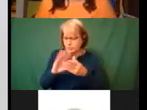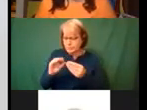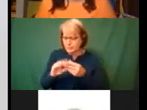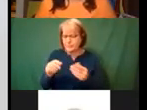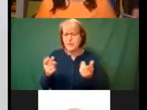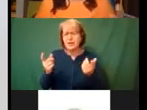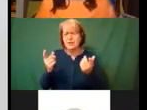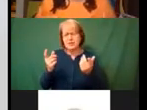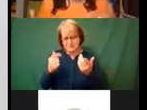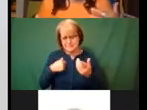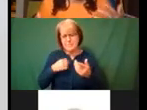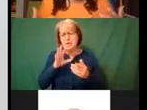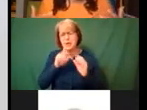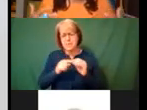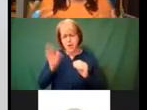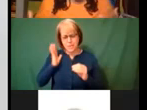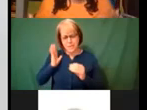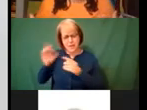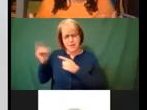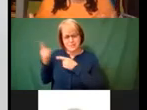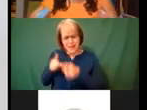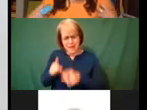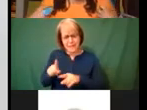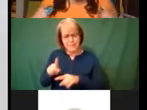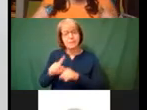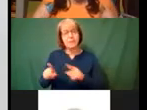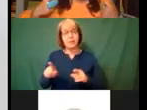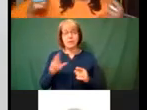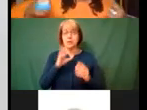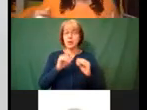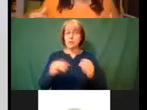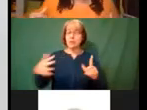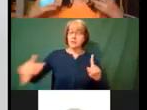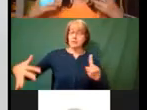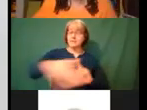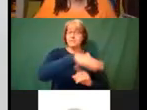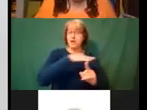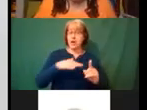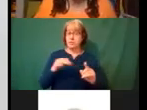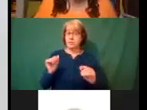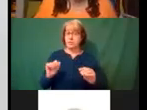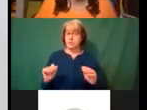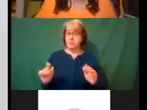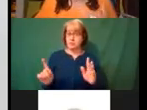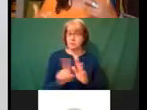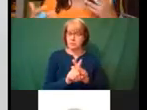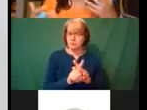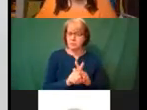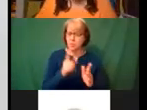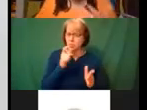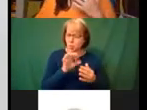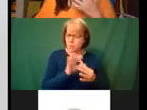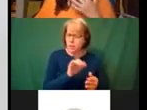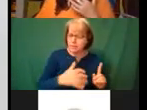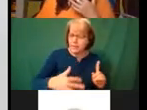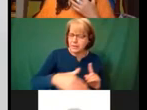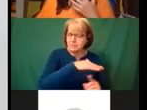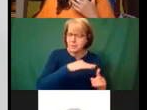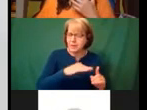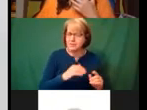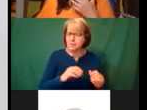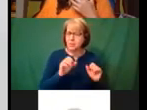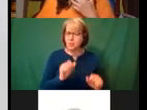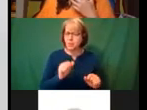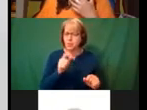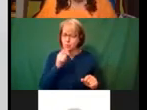happened in the past, but this shows up when we have conversations about the environment, who belongs to a space, who can show up and engage in the outdoors